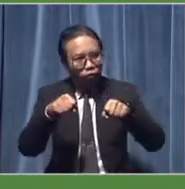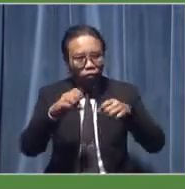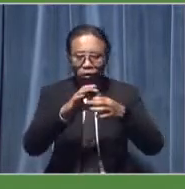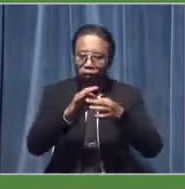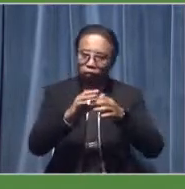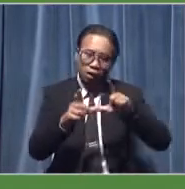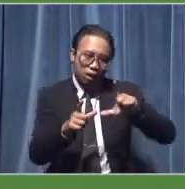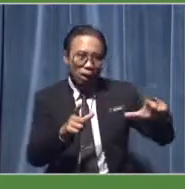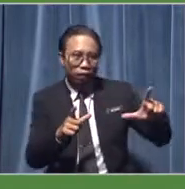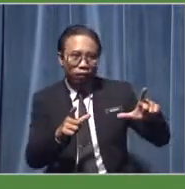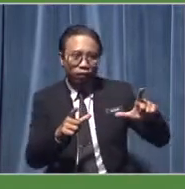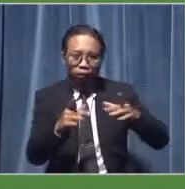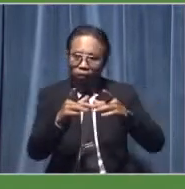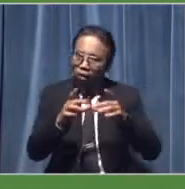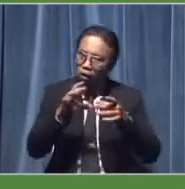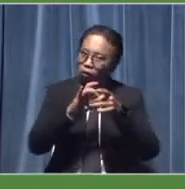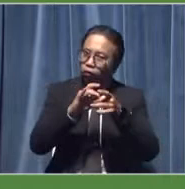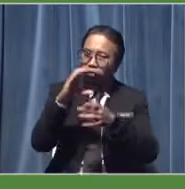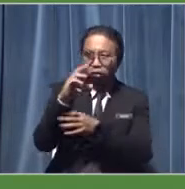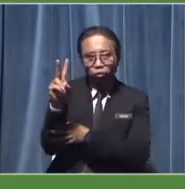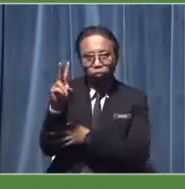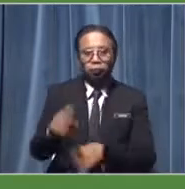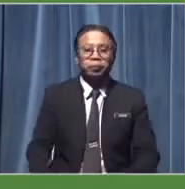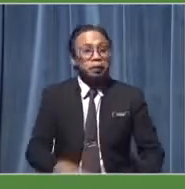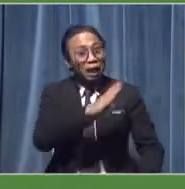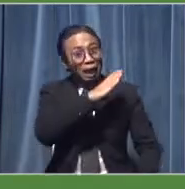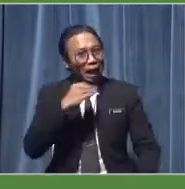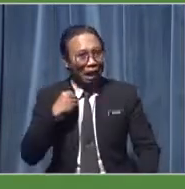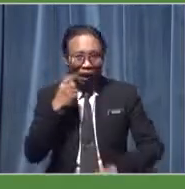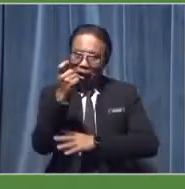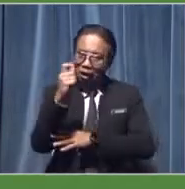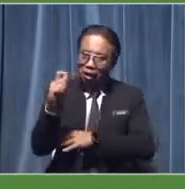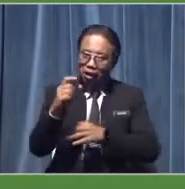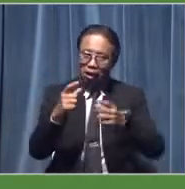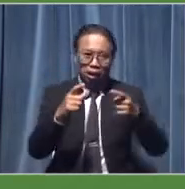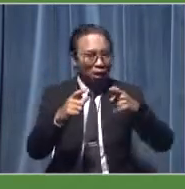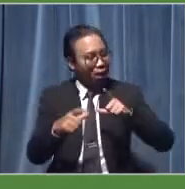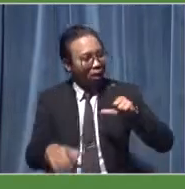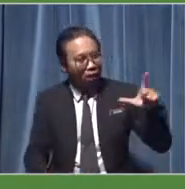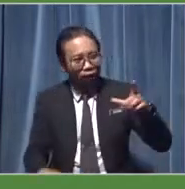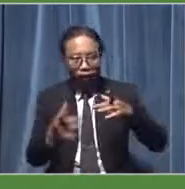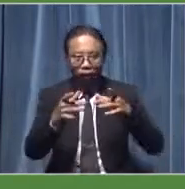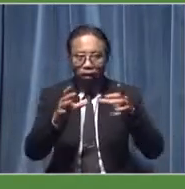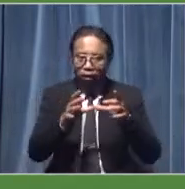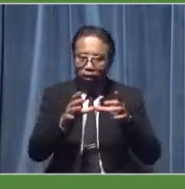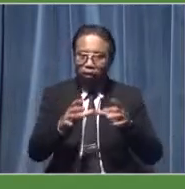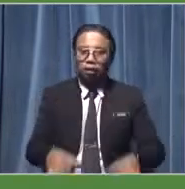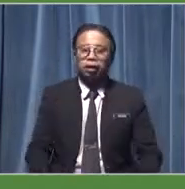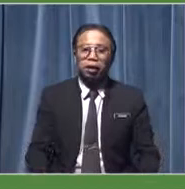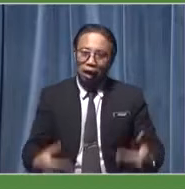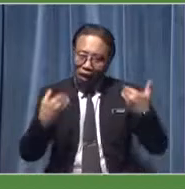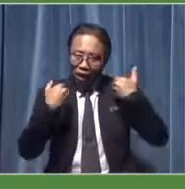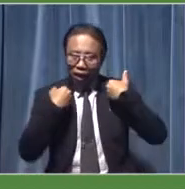plate of C2, and the left plate therefore